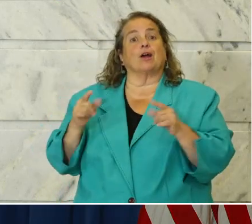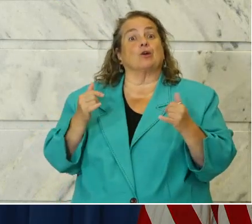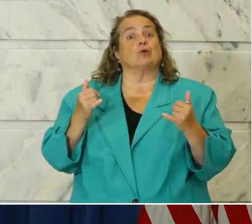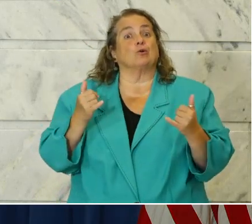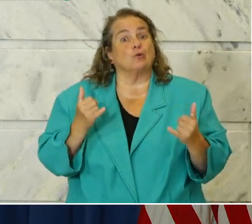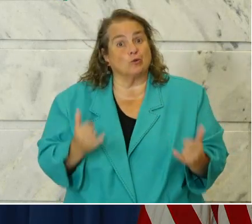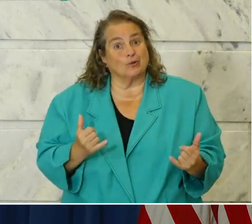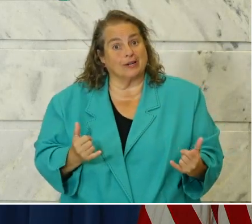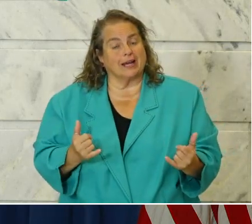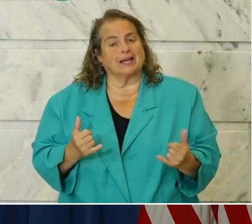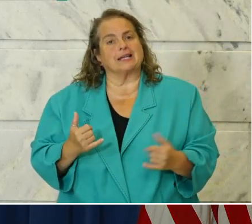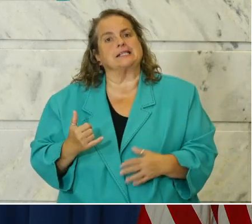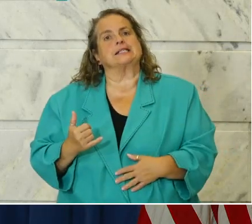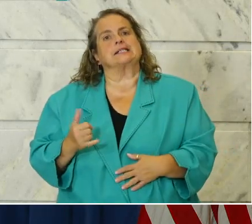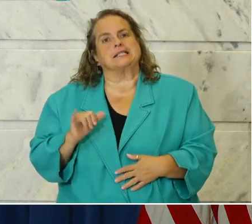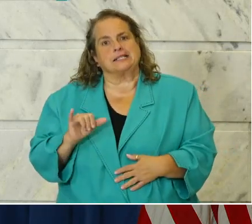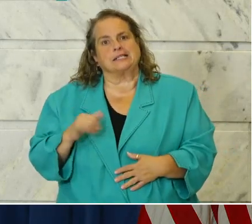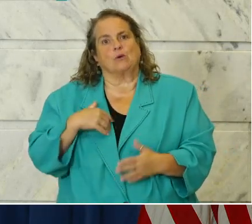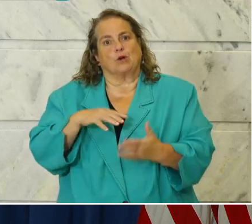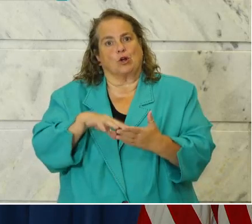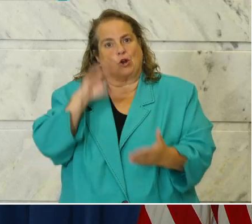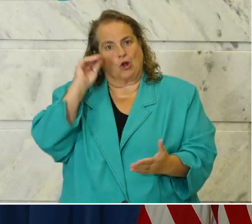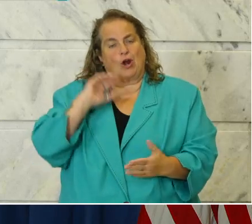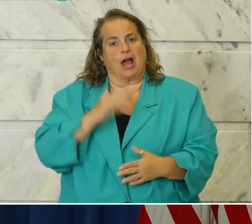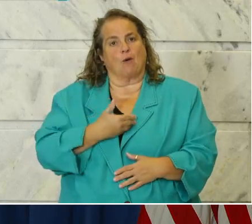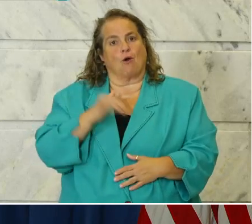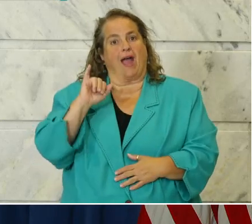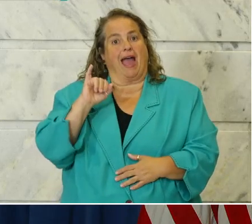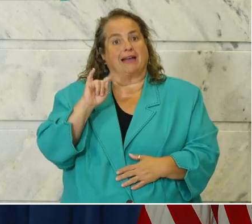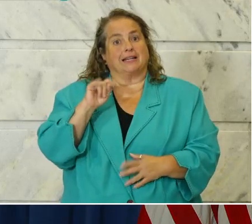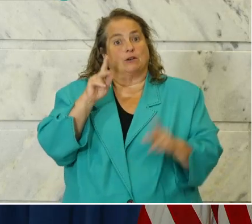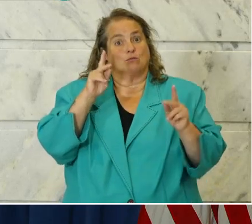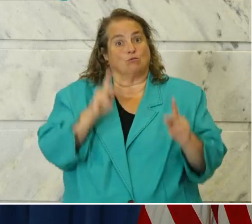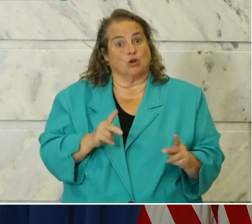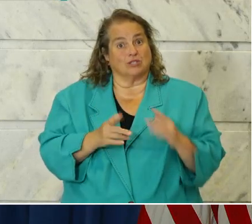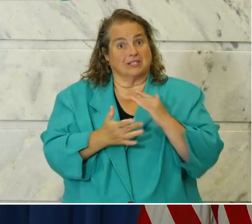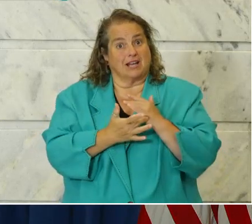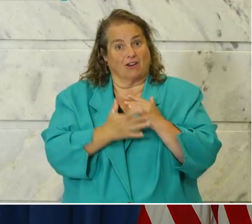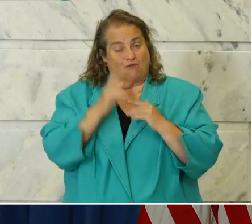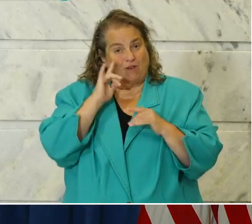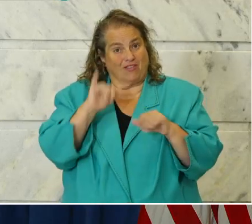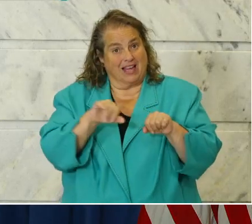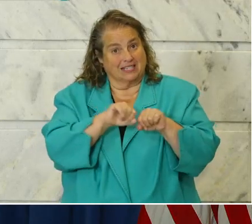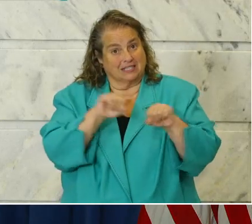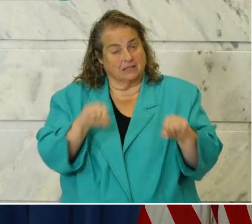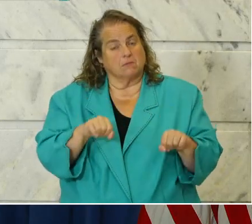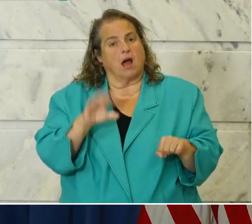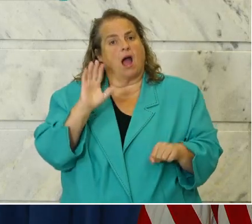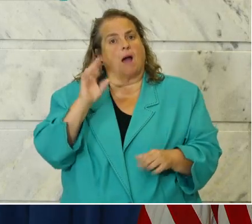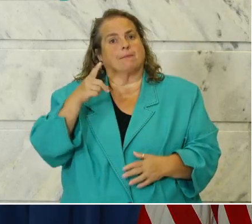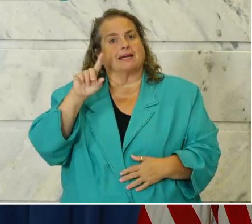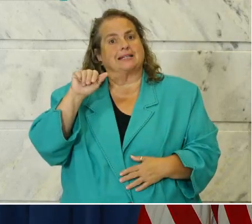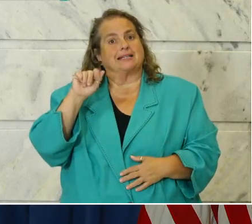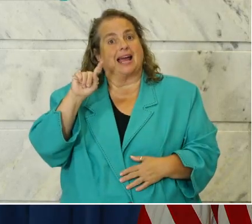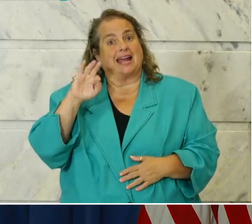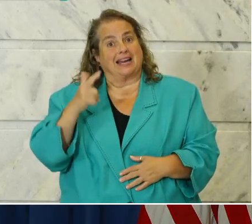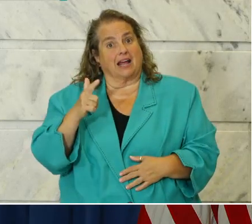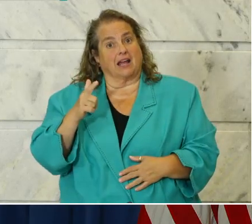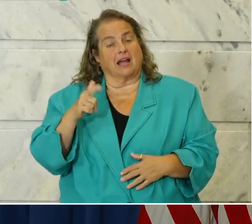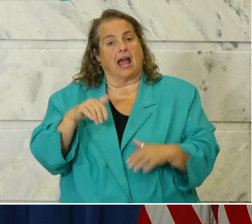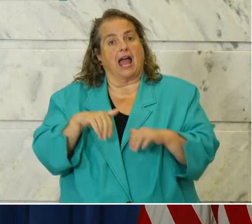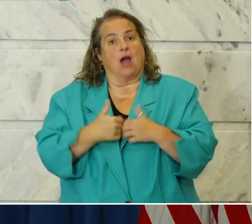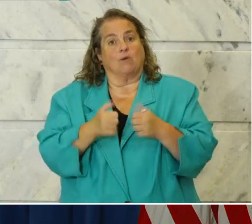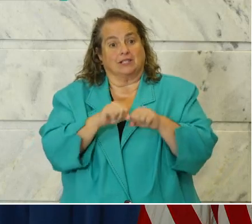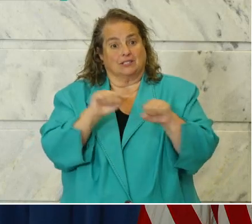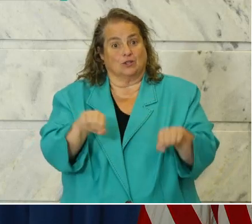that our IT provider for that system had been updating the way the system worked over the